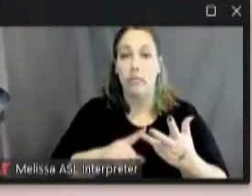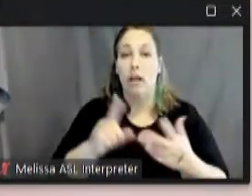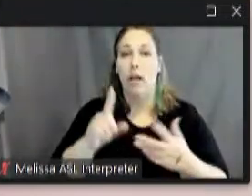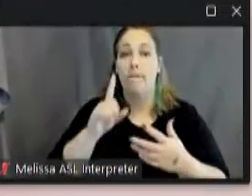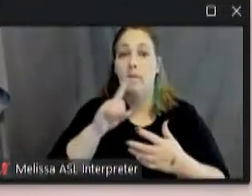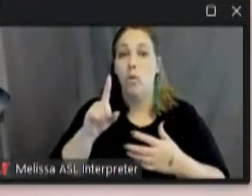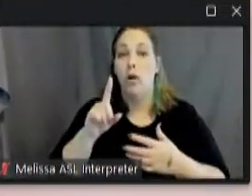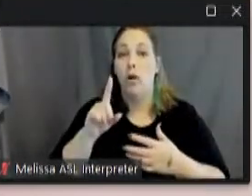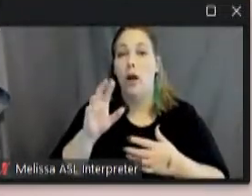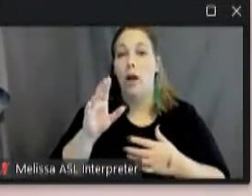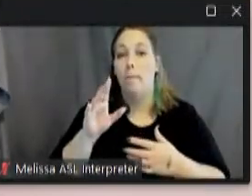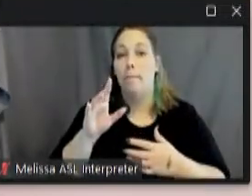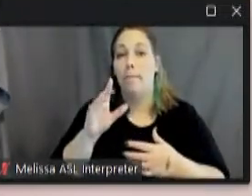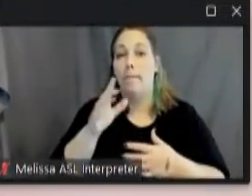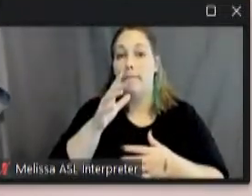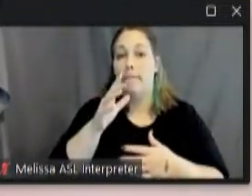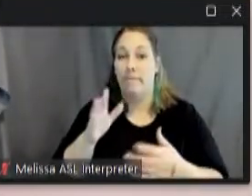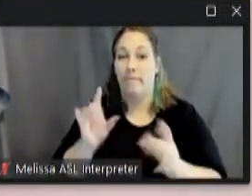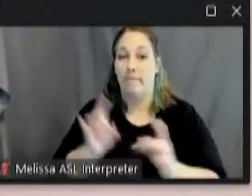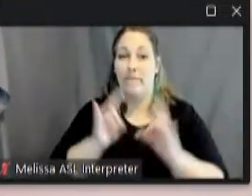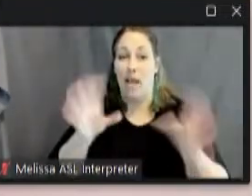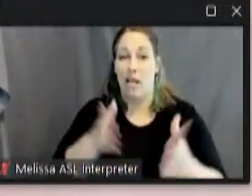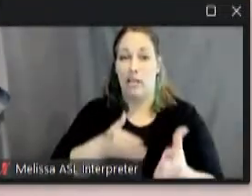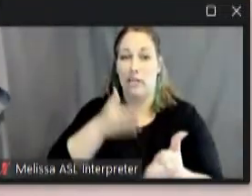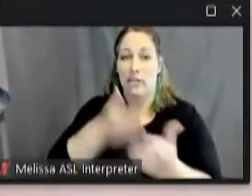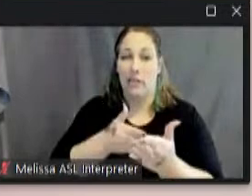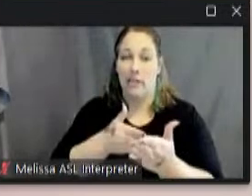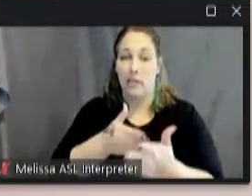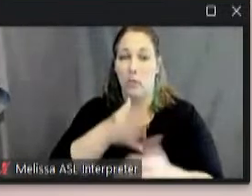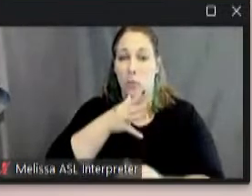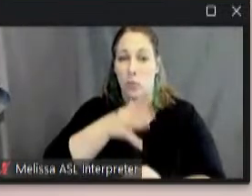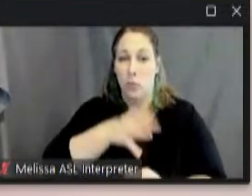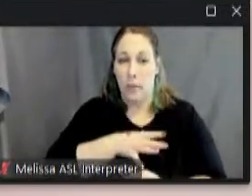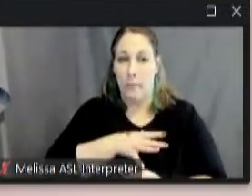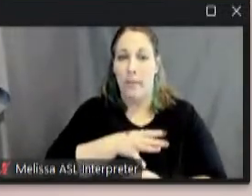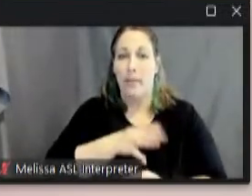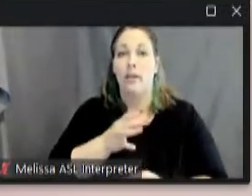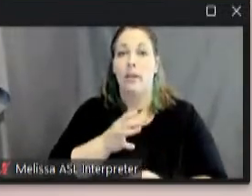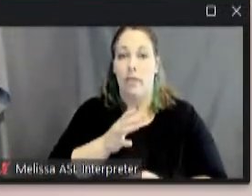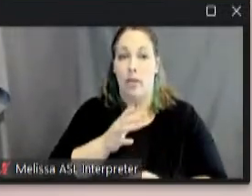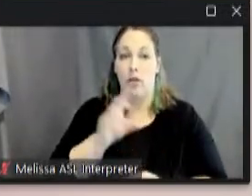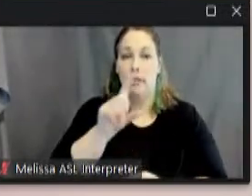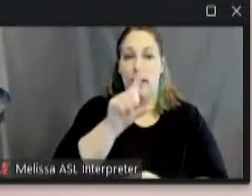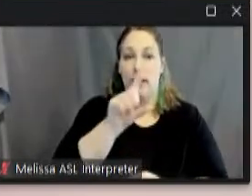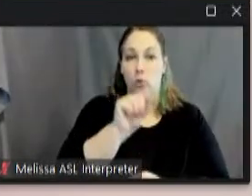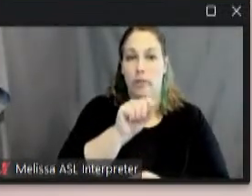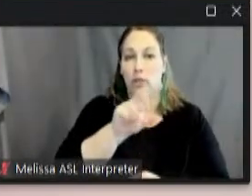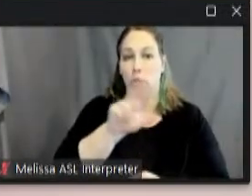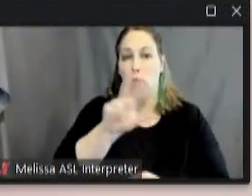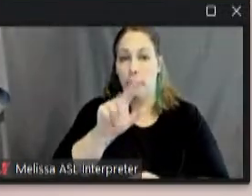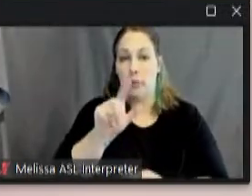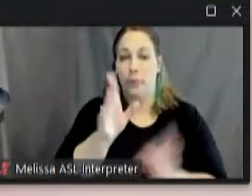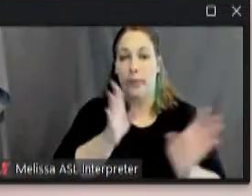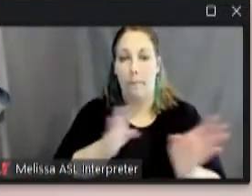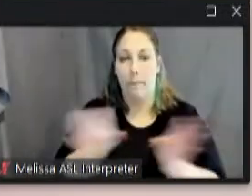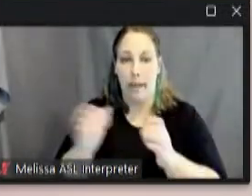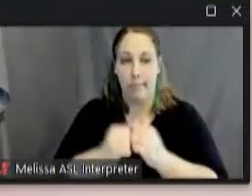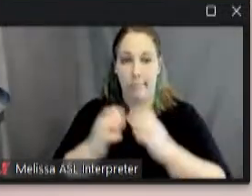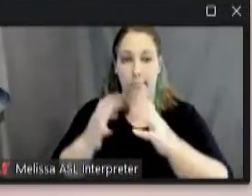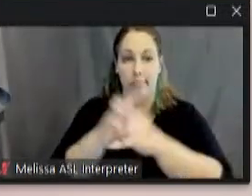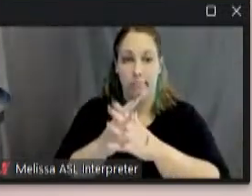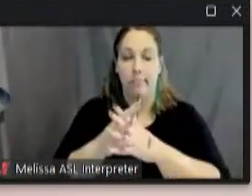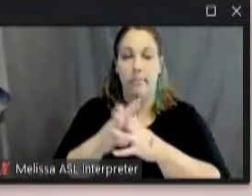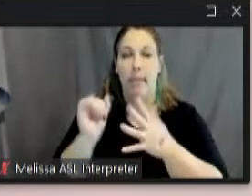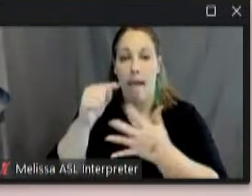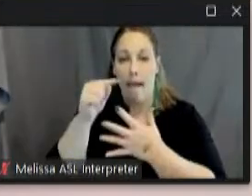to 2033, incorporates other principles, equality and non-discrimination, and it has as a